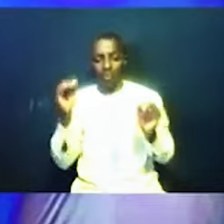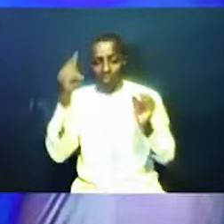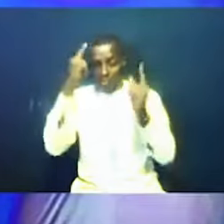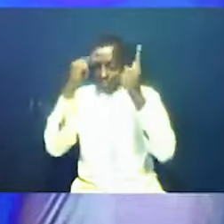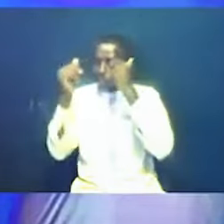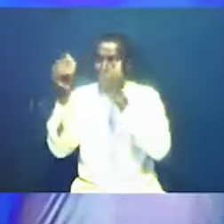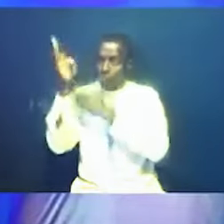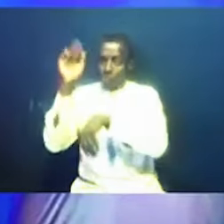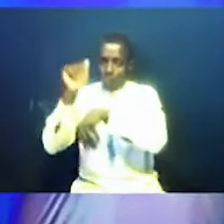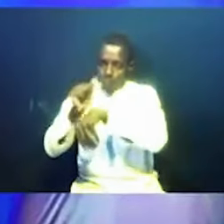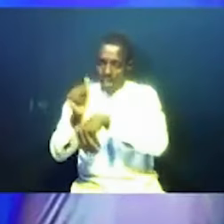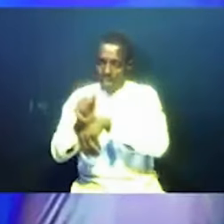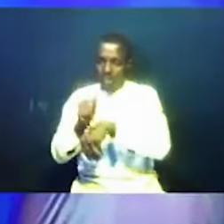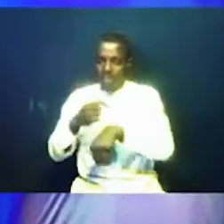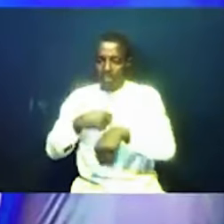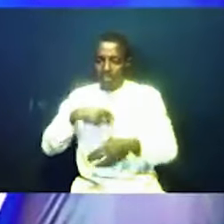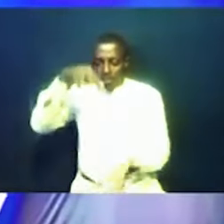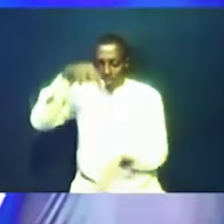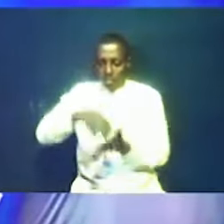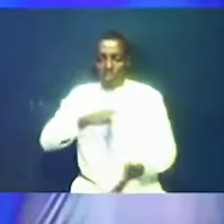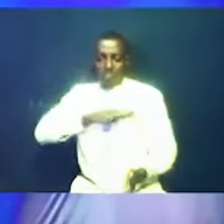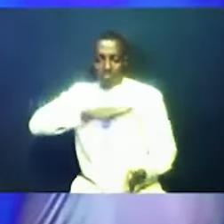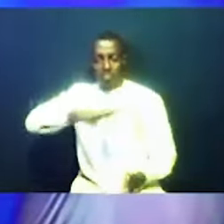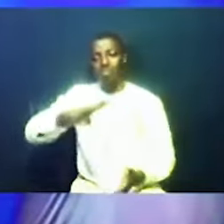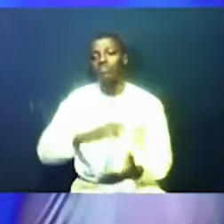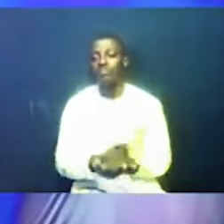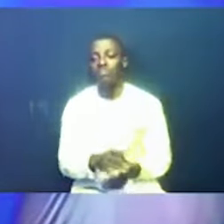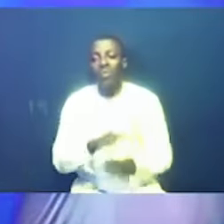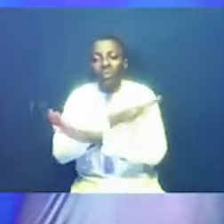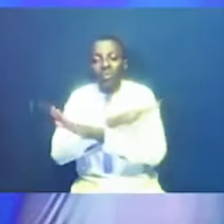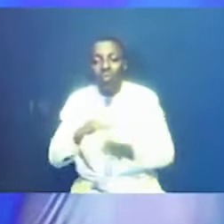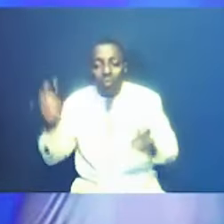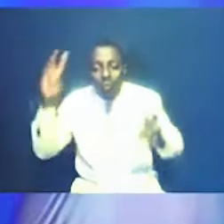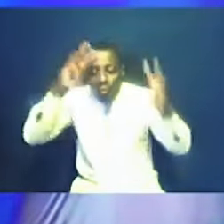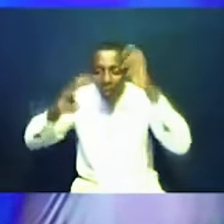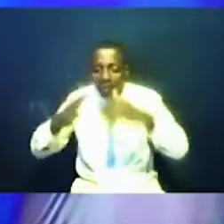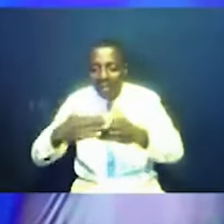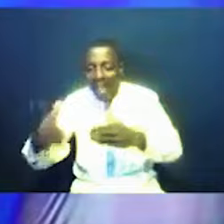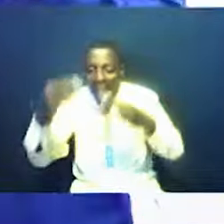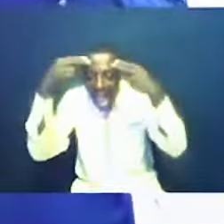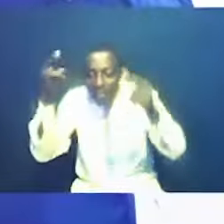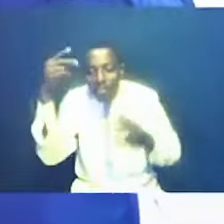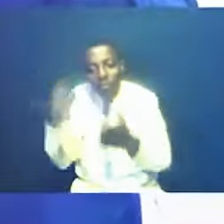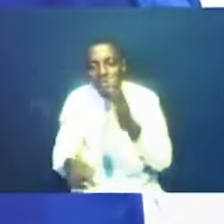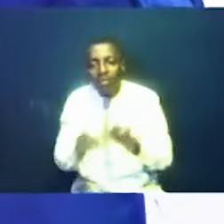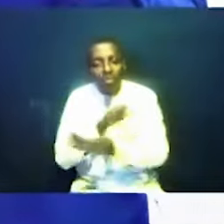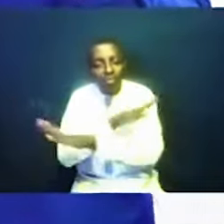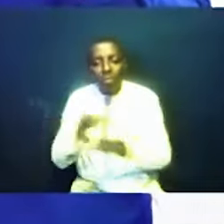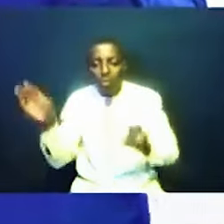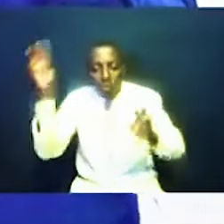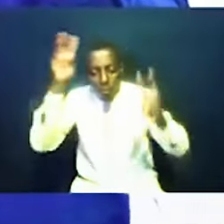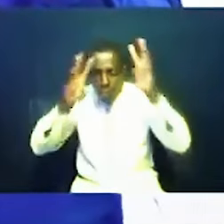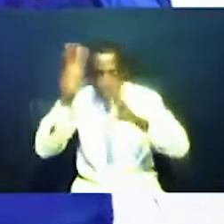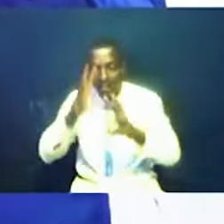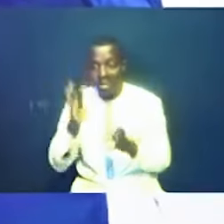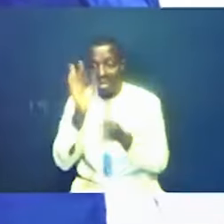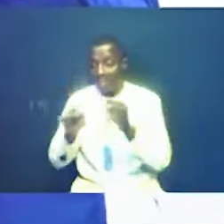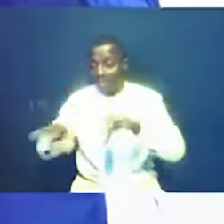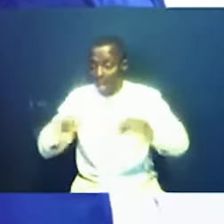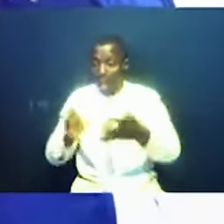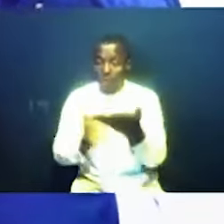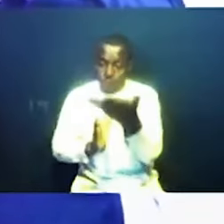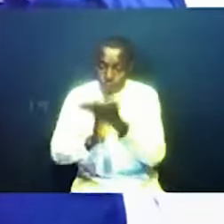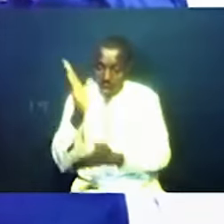interest, then don't worry about the consequence too much. Because it